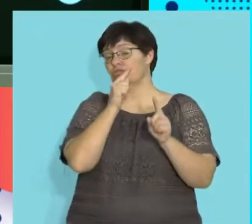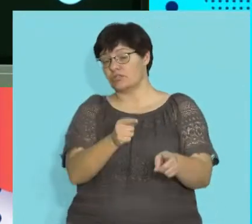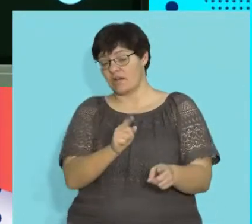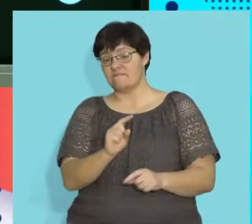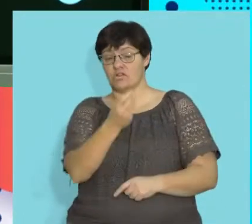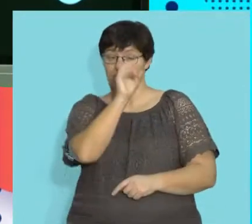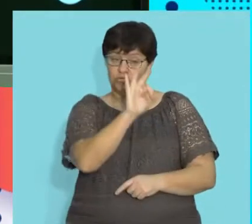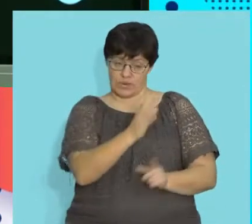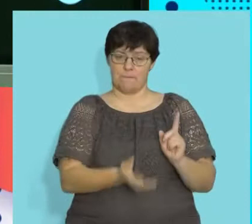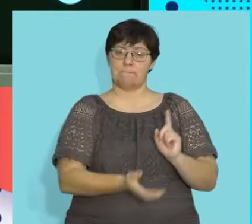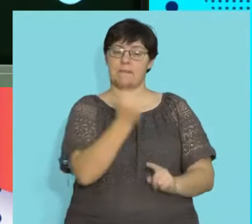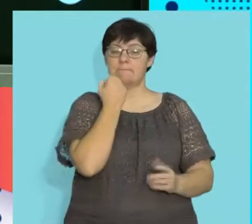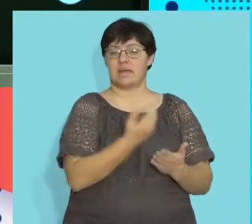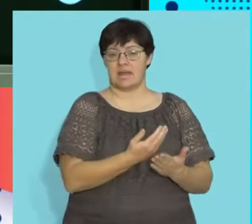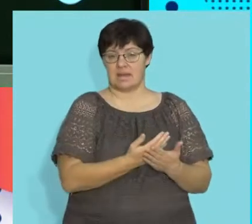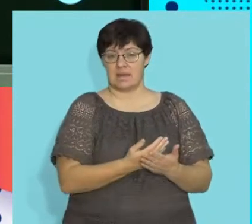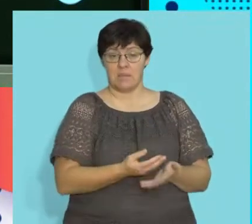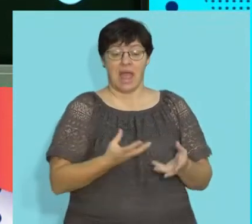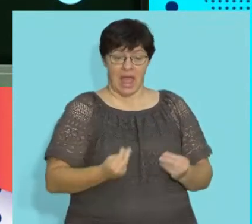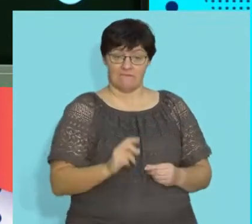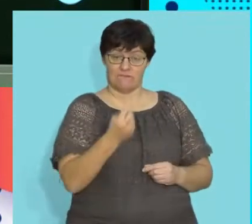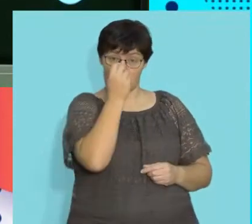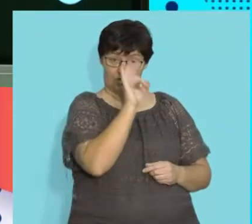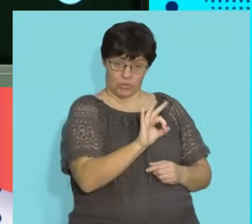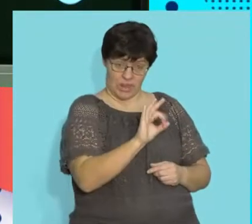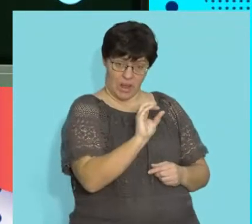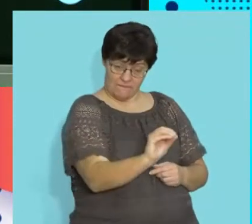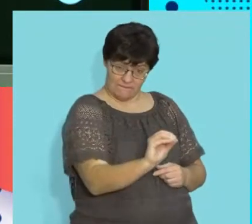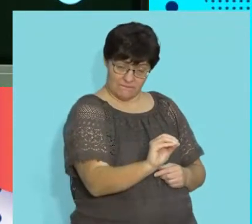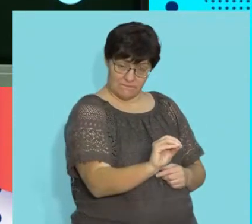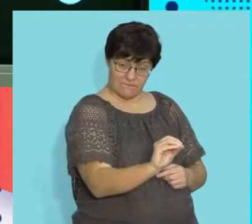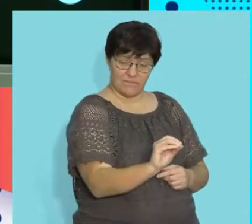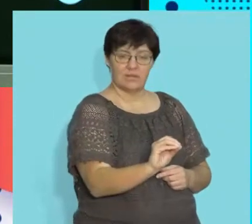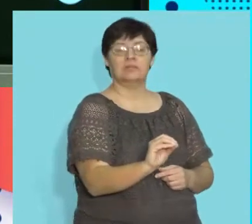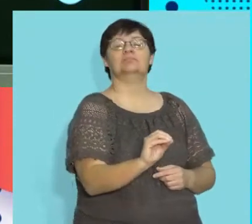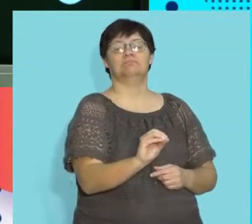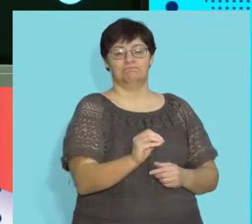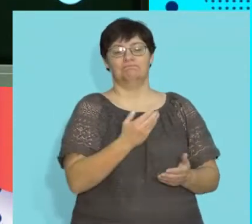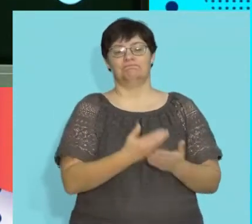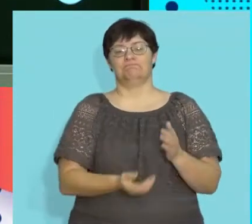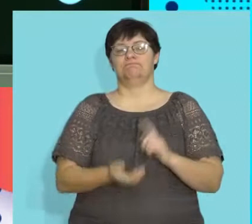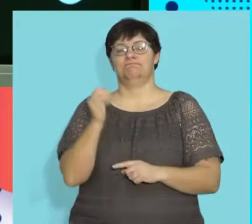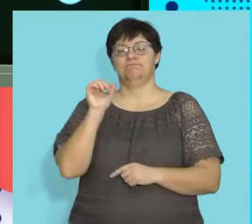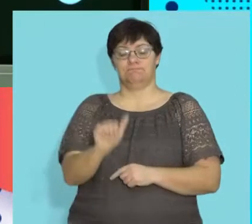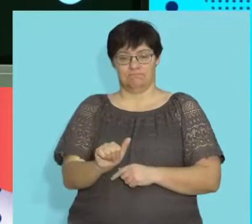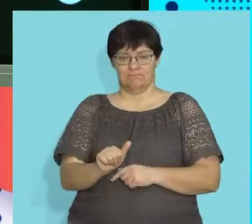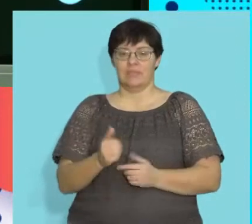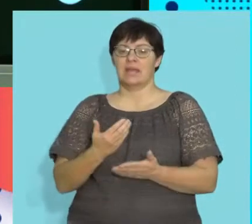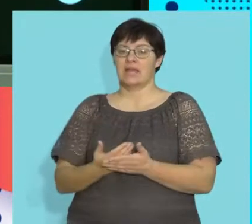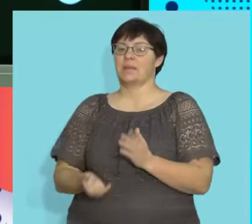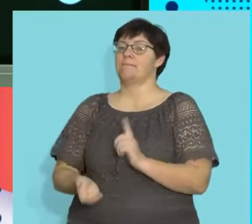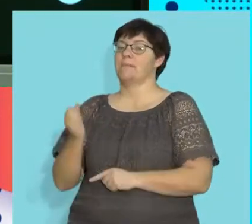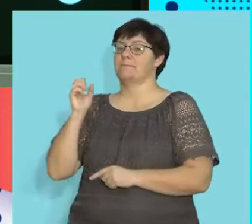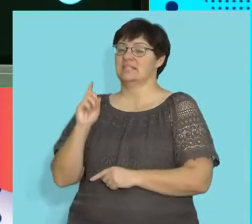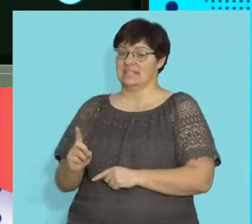find the first three terms, and I know that if I have the first three terms of a sequence, I can find A, and I